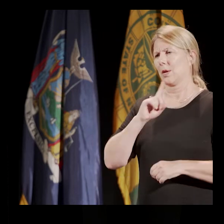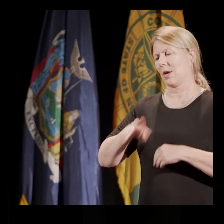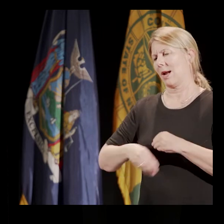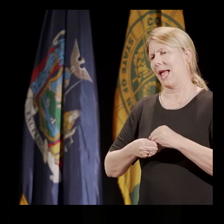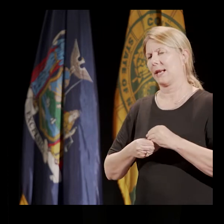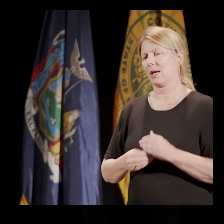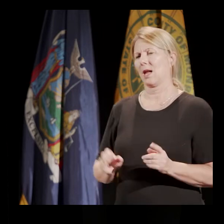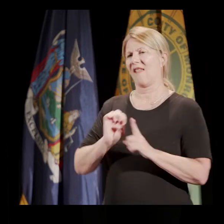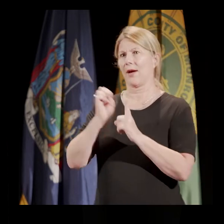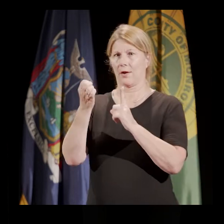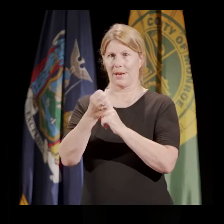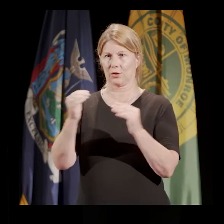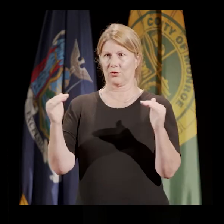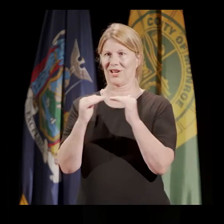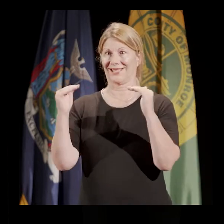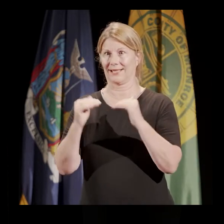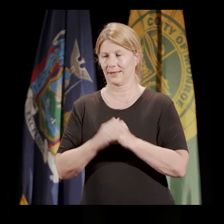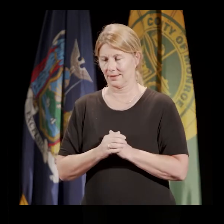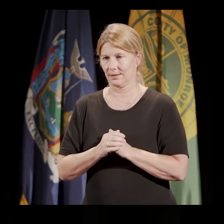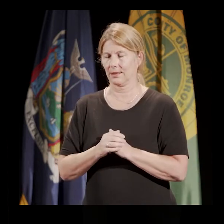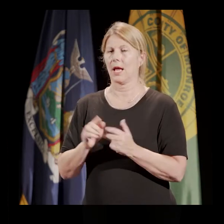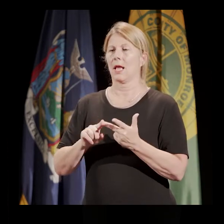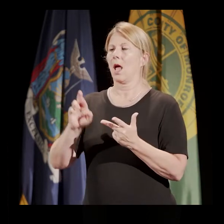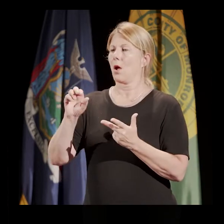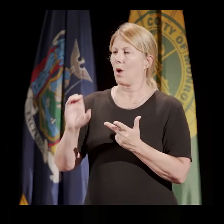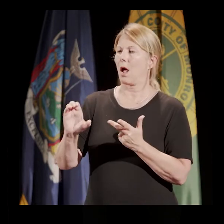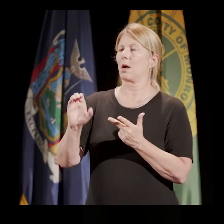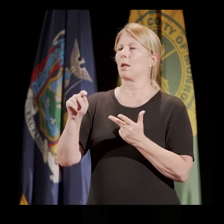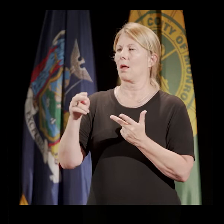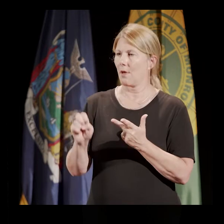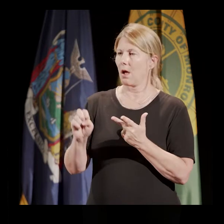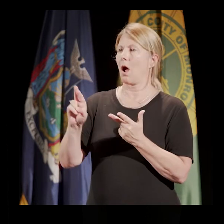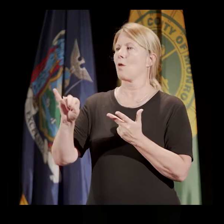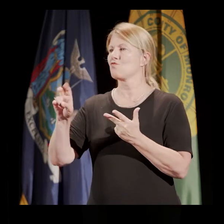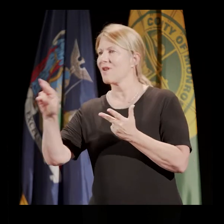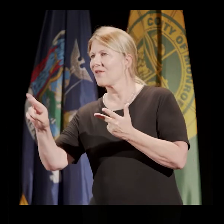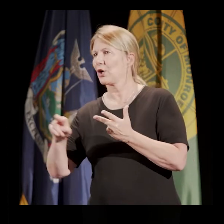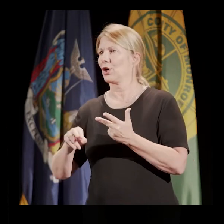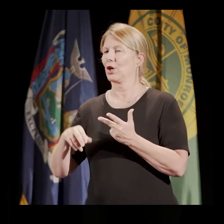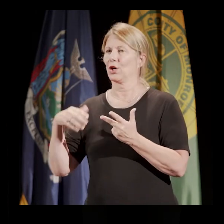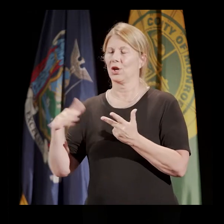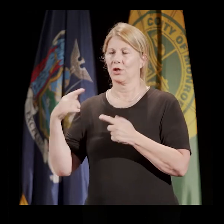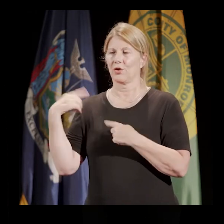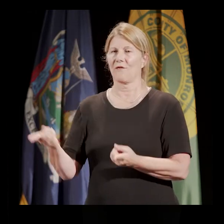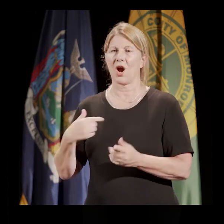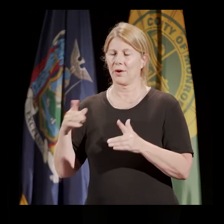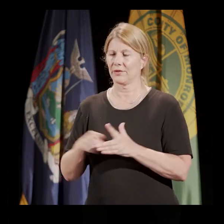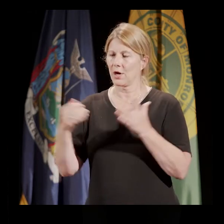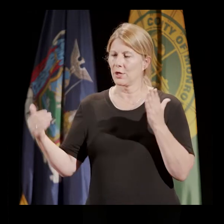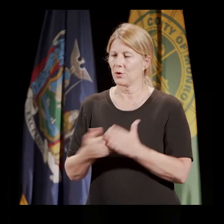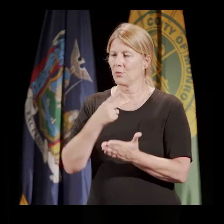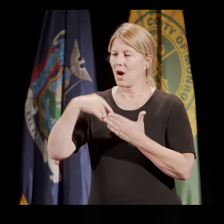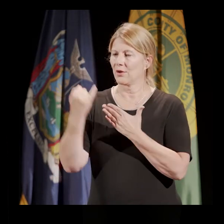we're making incredible progress on our Rock the Riverway program. So far this year, we've broken ground on 2 new projects, Erie